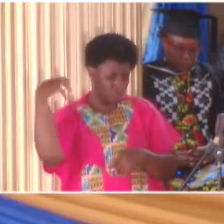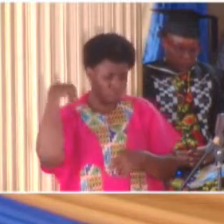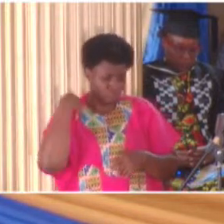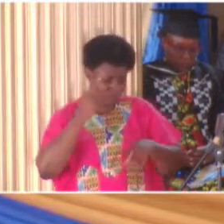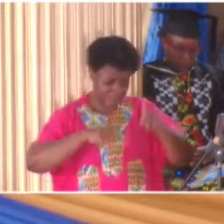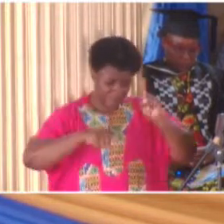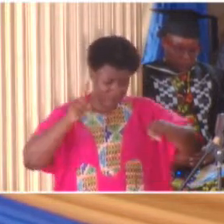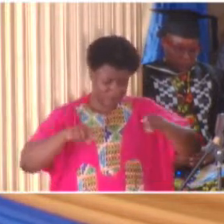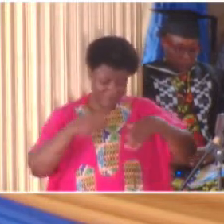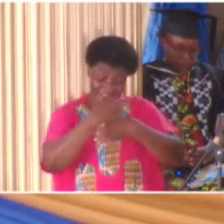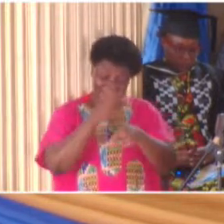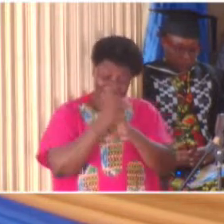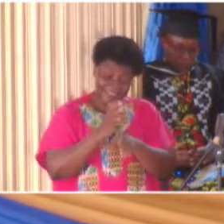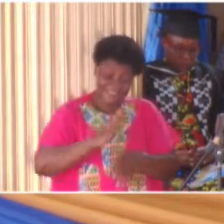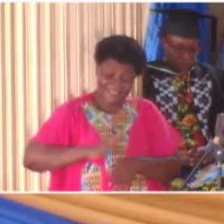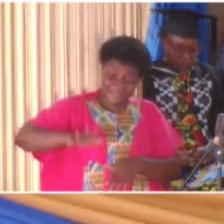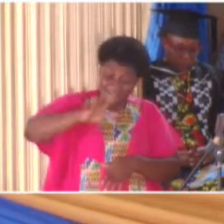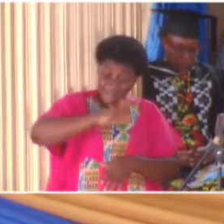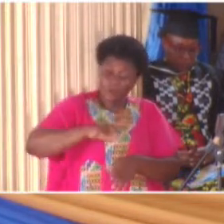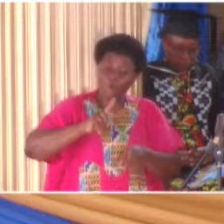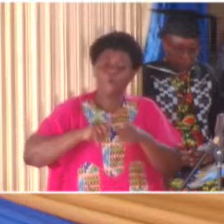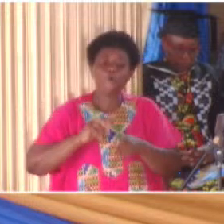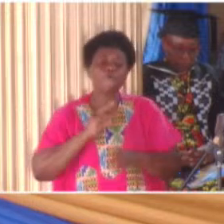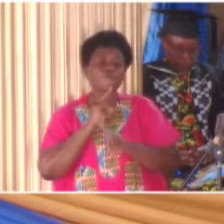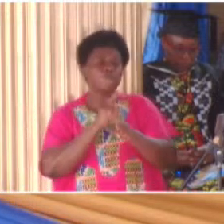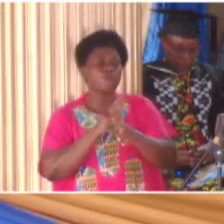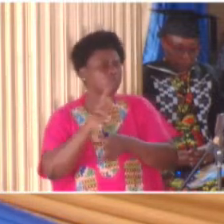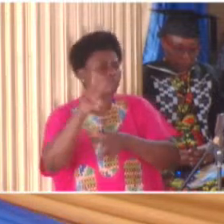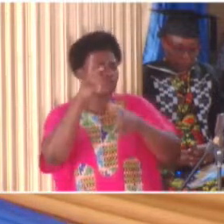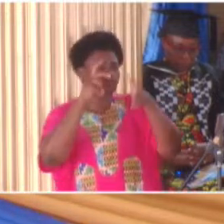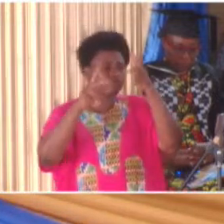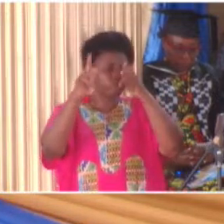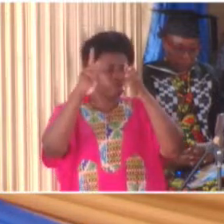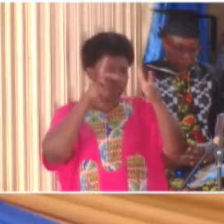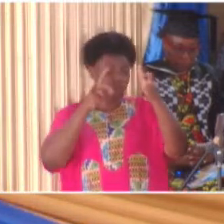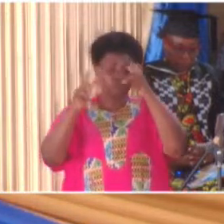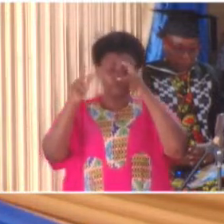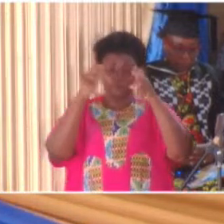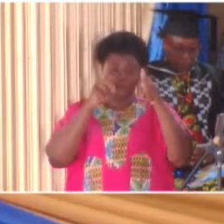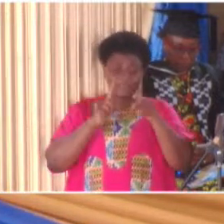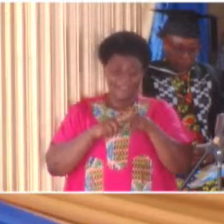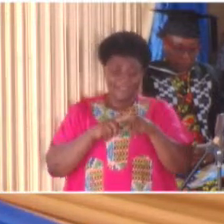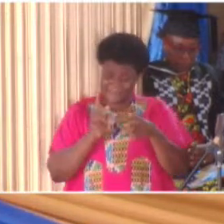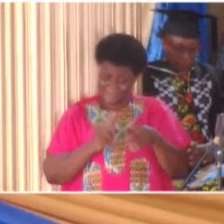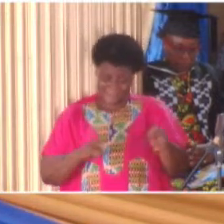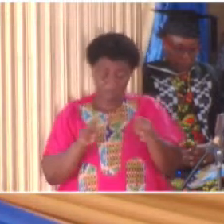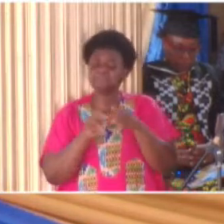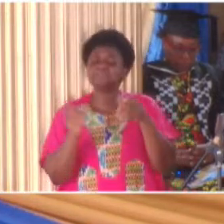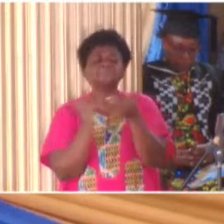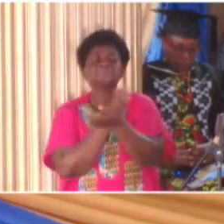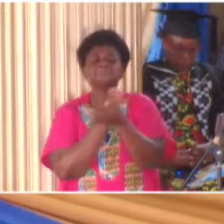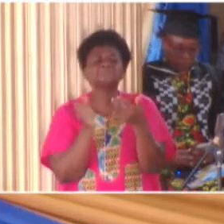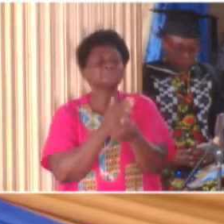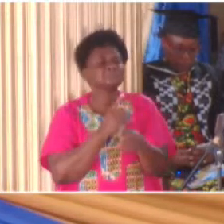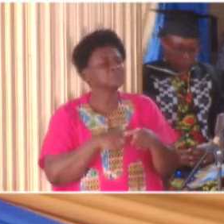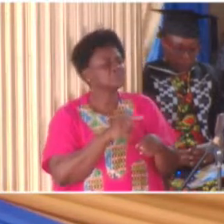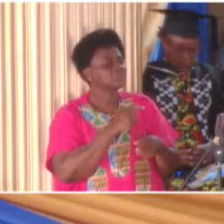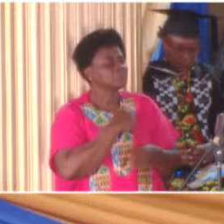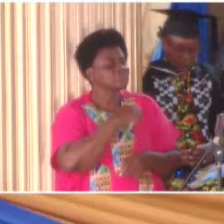create environments where all voices are heard and valued, irrespective of